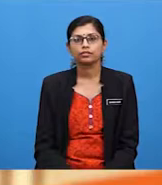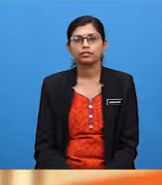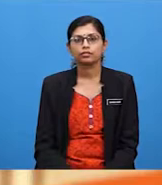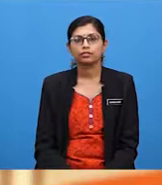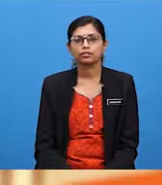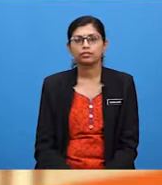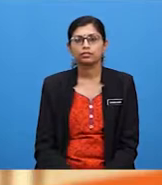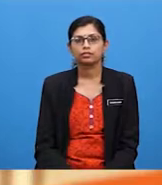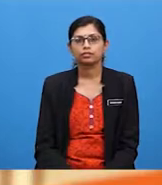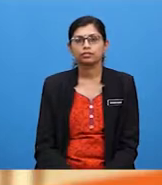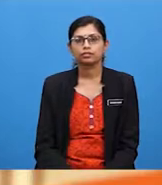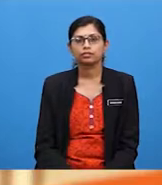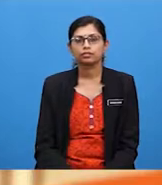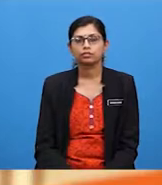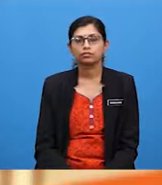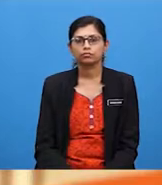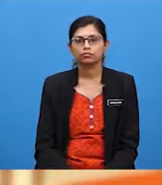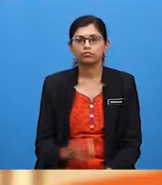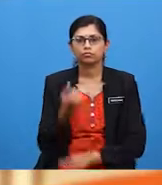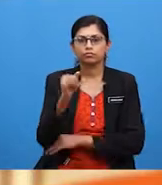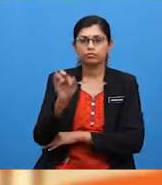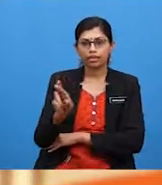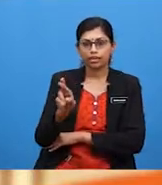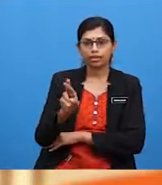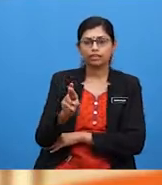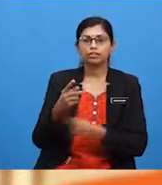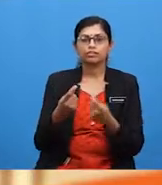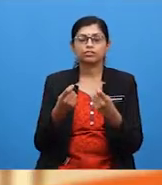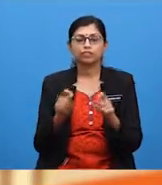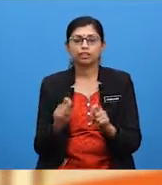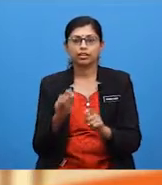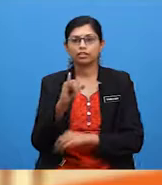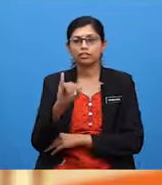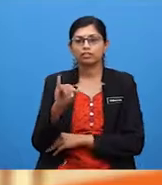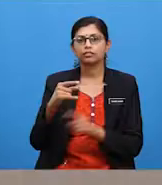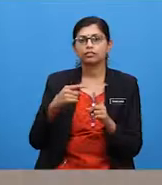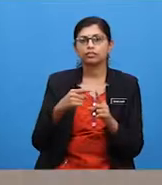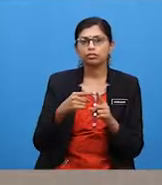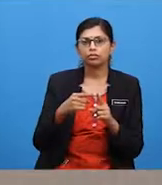valuable staff from resigning and start working at a new company.